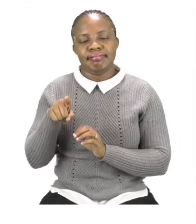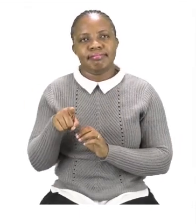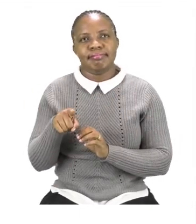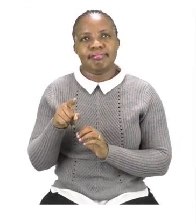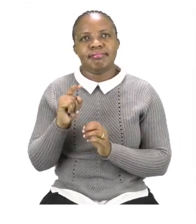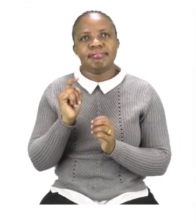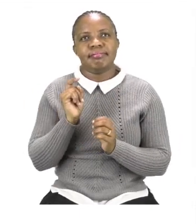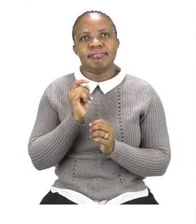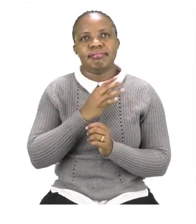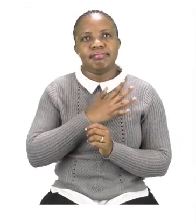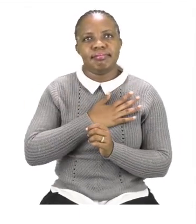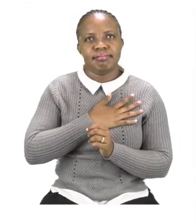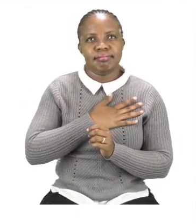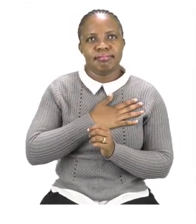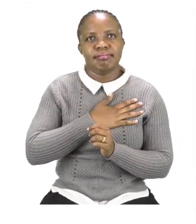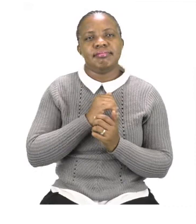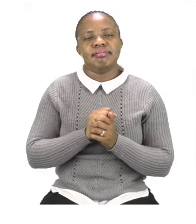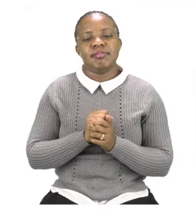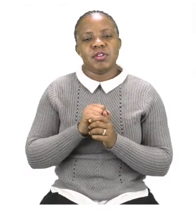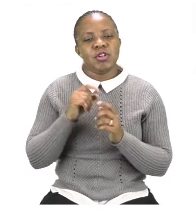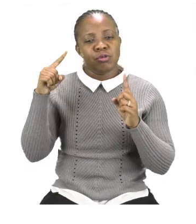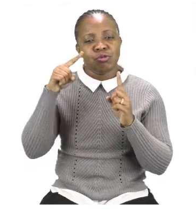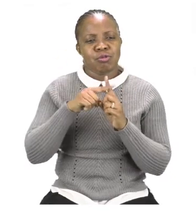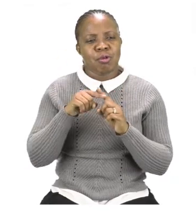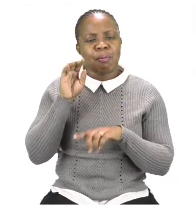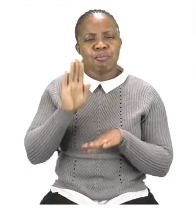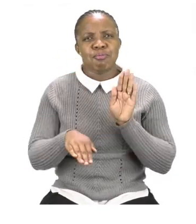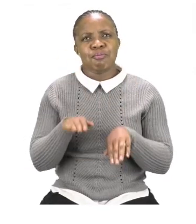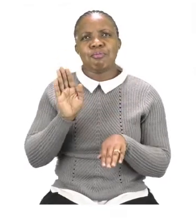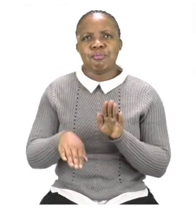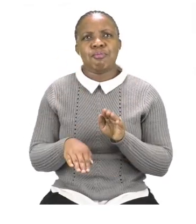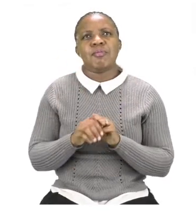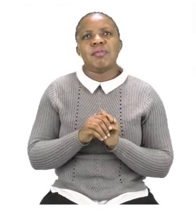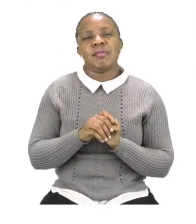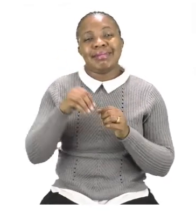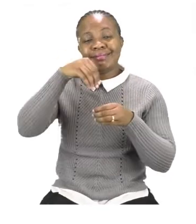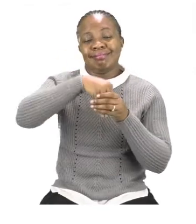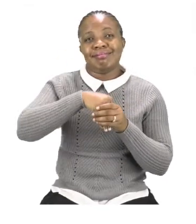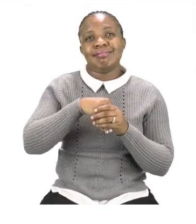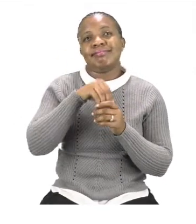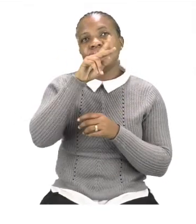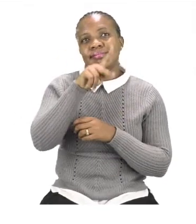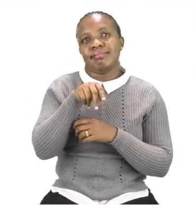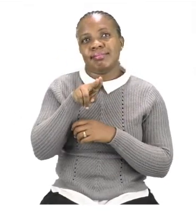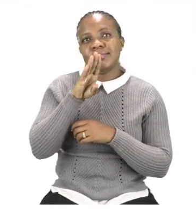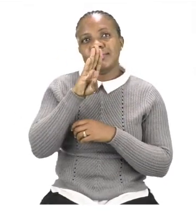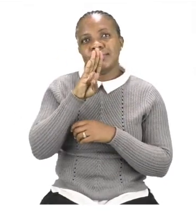He likes to splash in puddles with the yellow